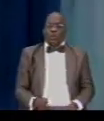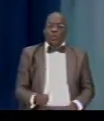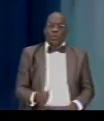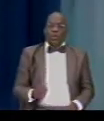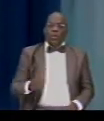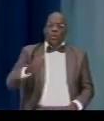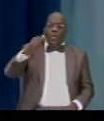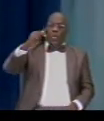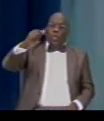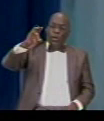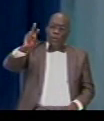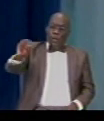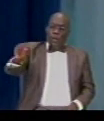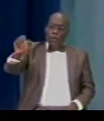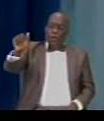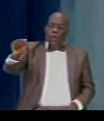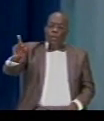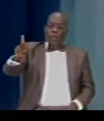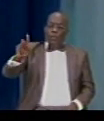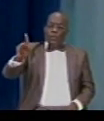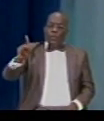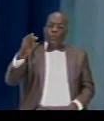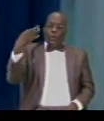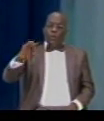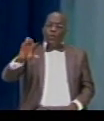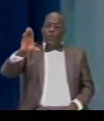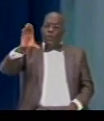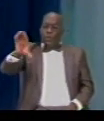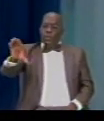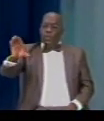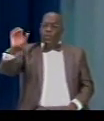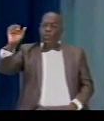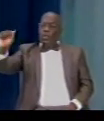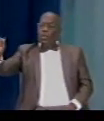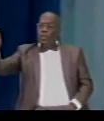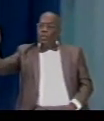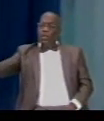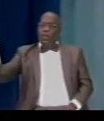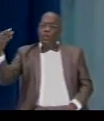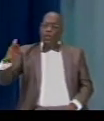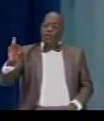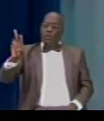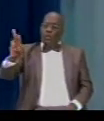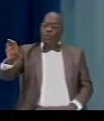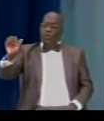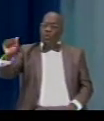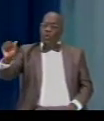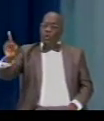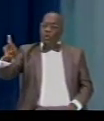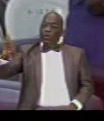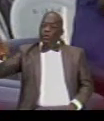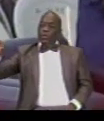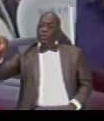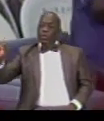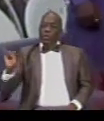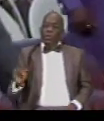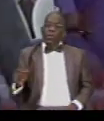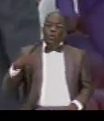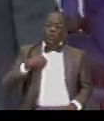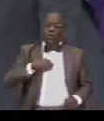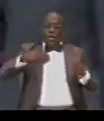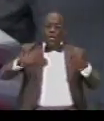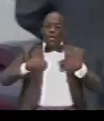Mark of Khan, also from Warri South local government. We have